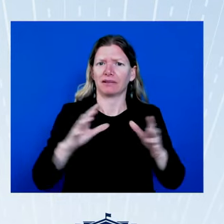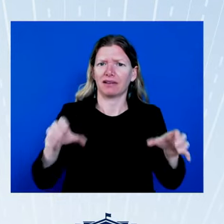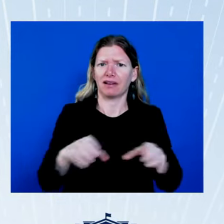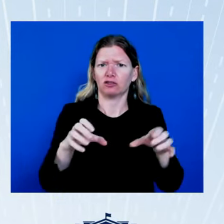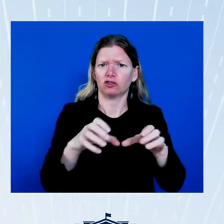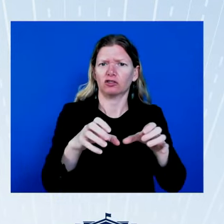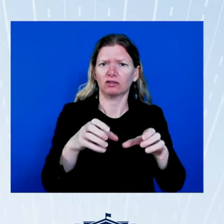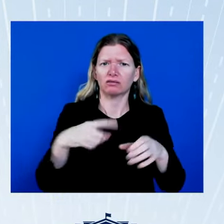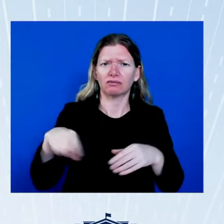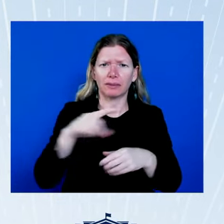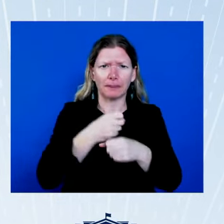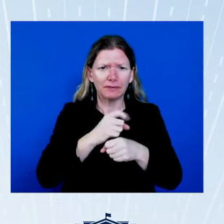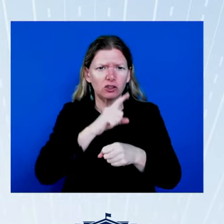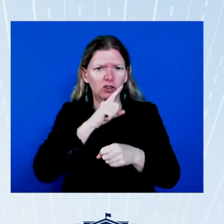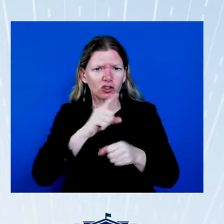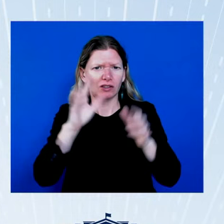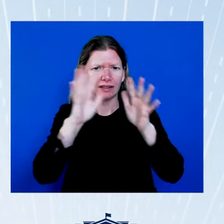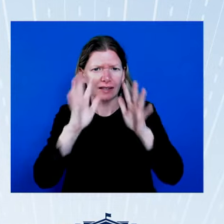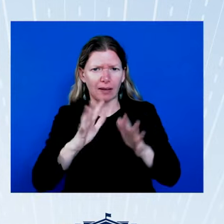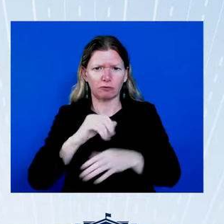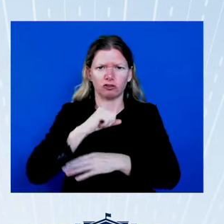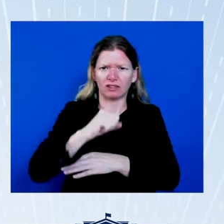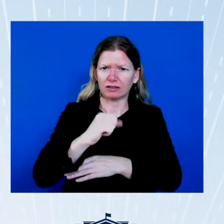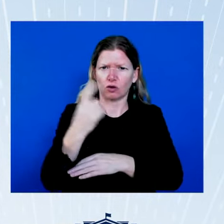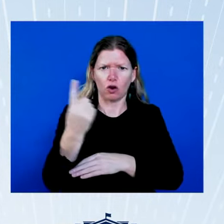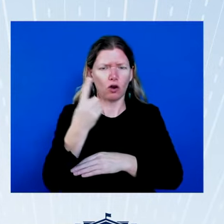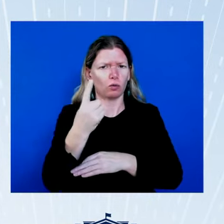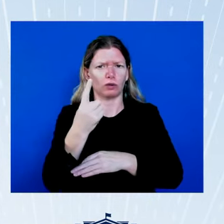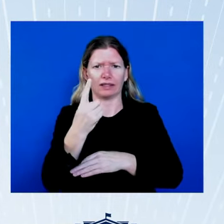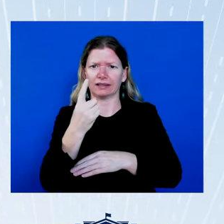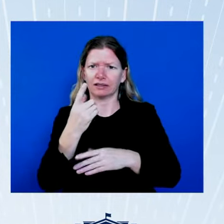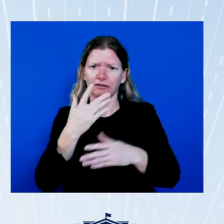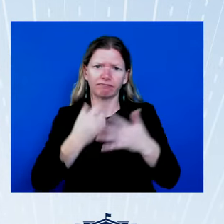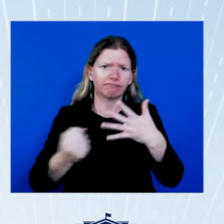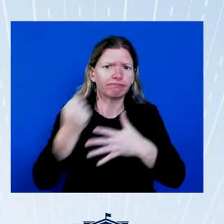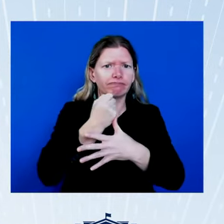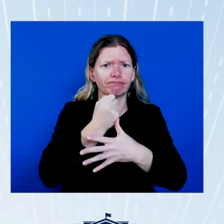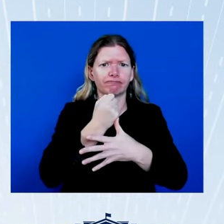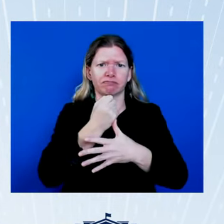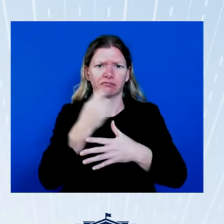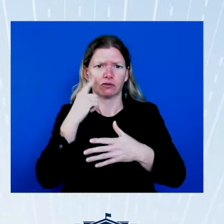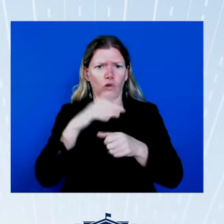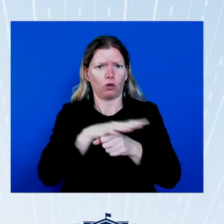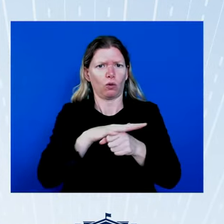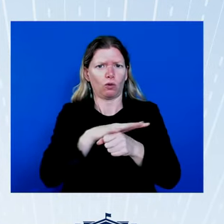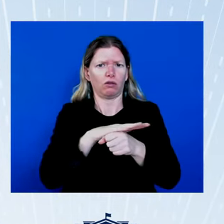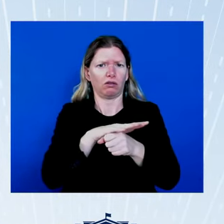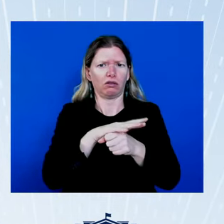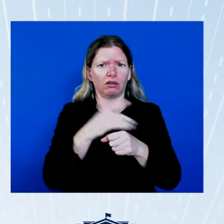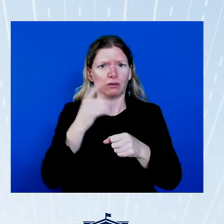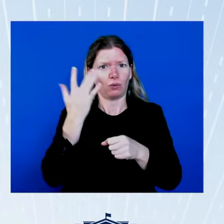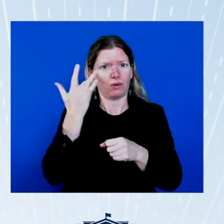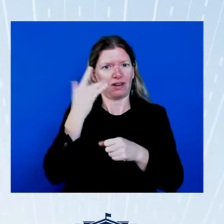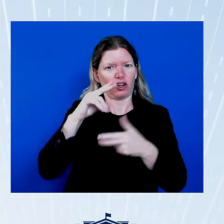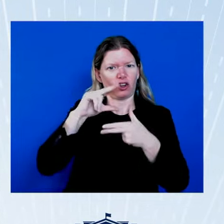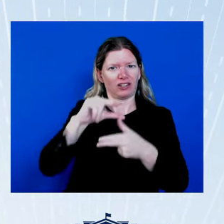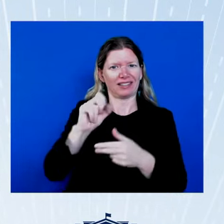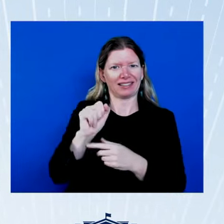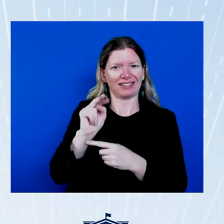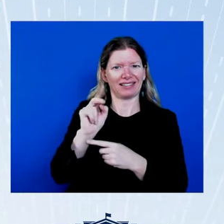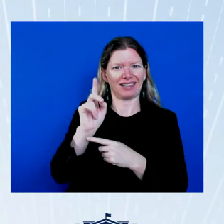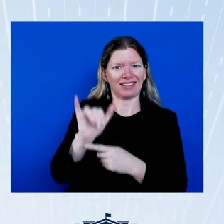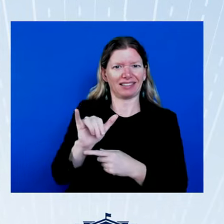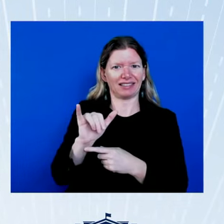Hurricane Sandy faded. But it was more than that. New York City residents were part of climate resilience solutions. For example, we created a social